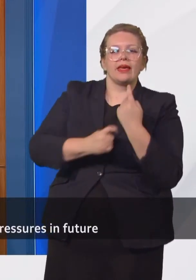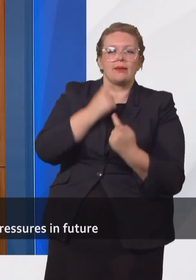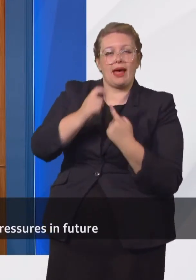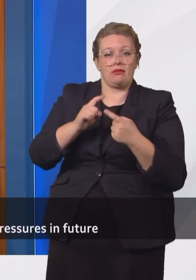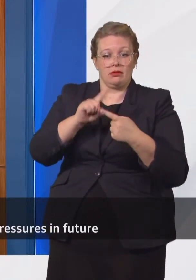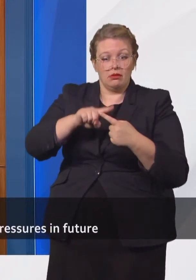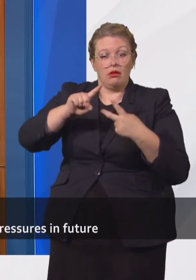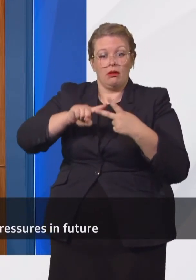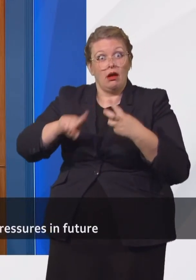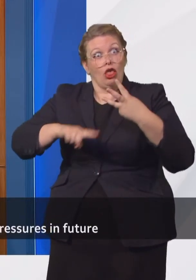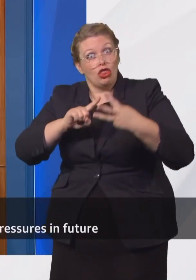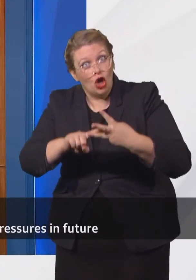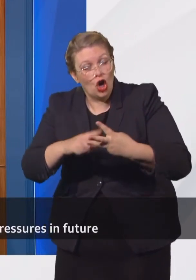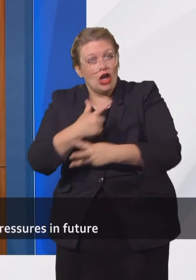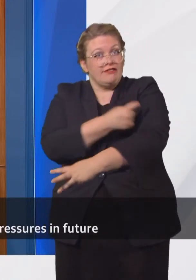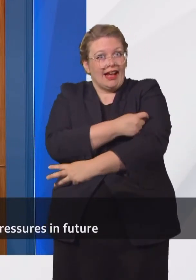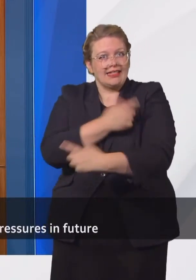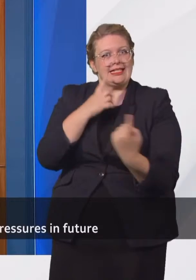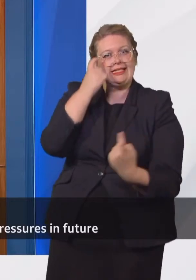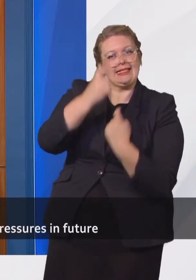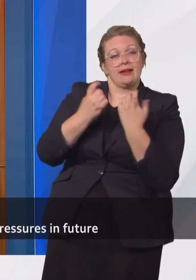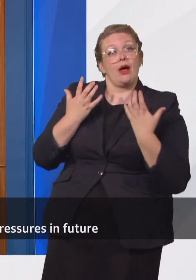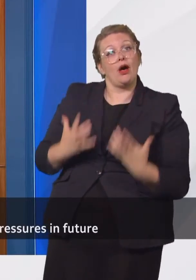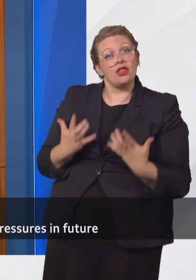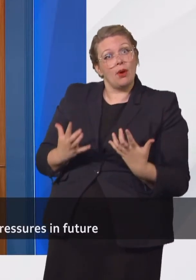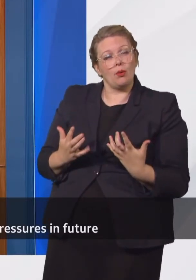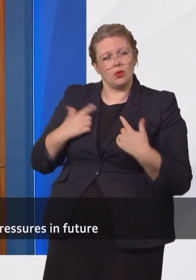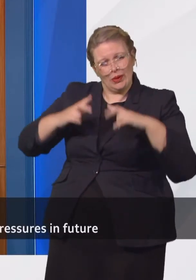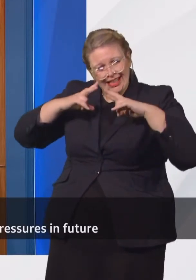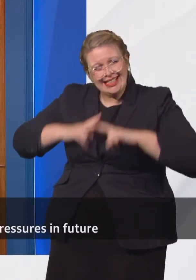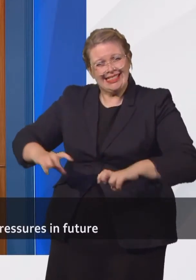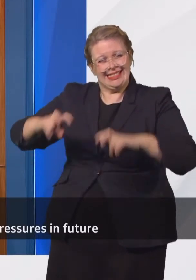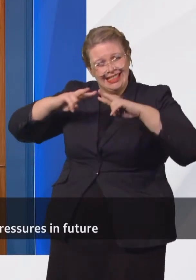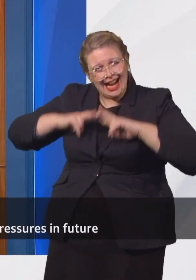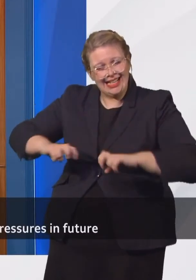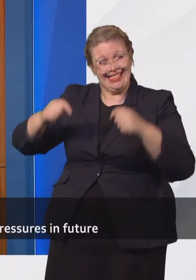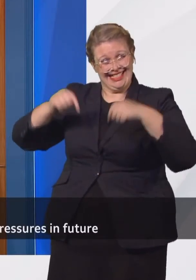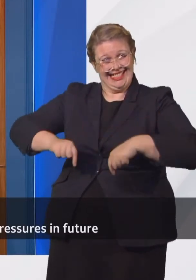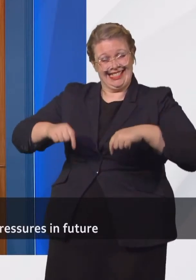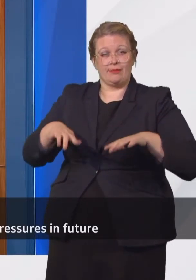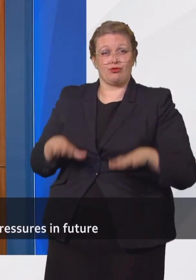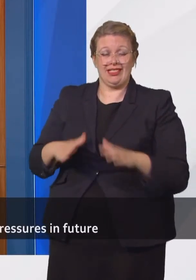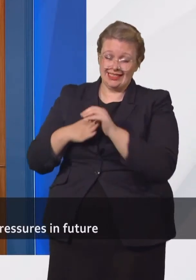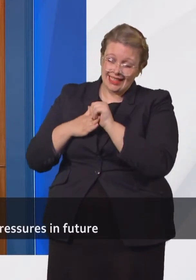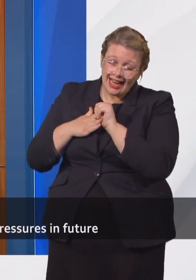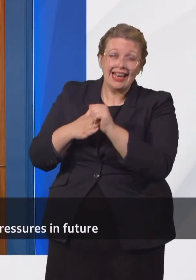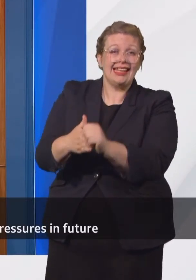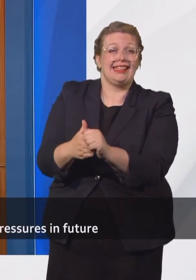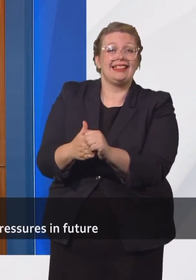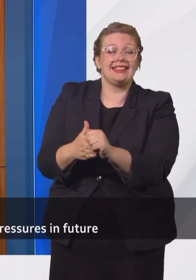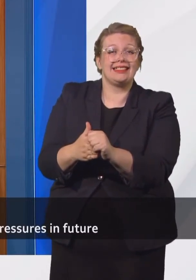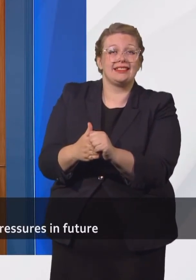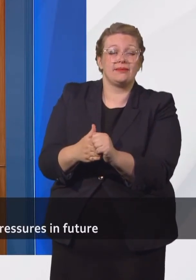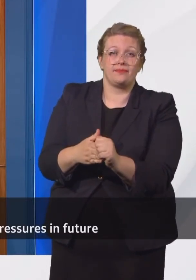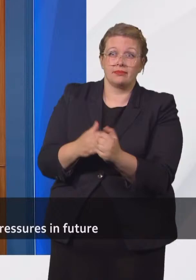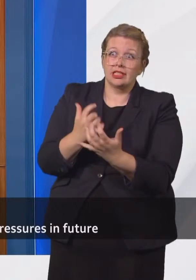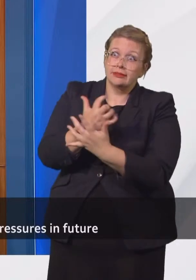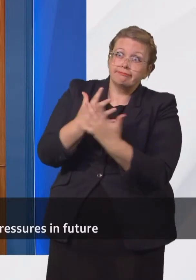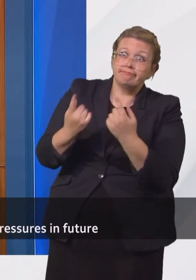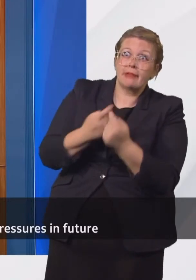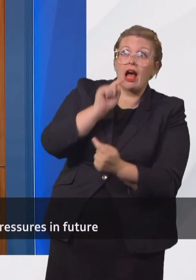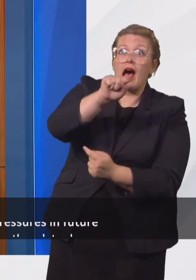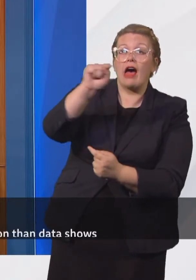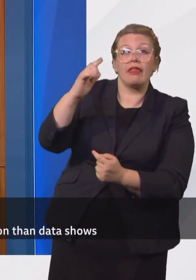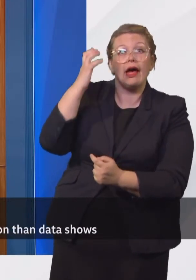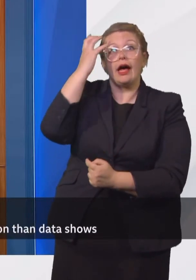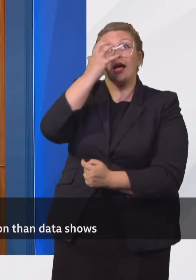or for later, if later is when they are needed. But all of that work is going on, and multiple countries and organisations